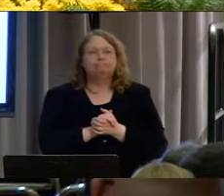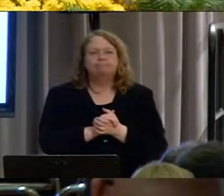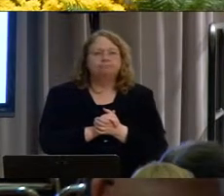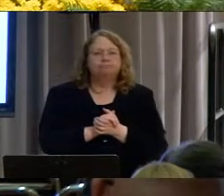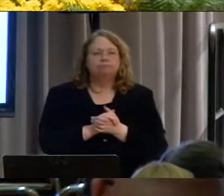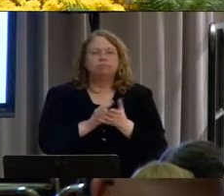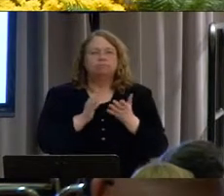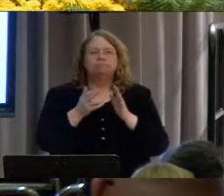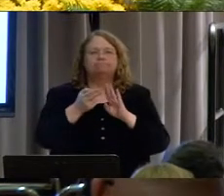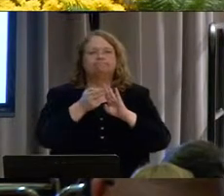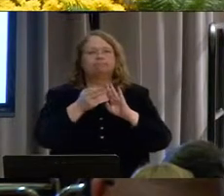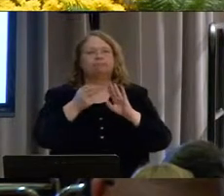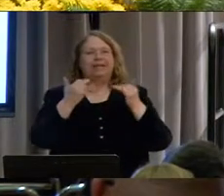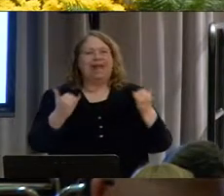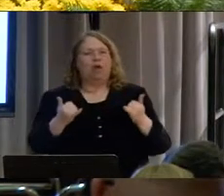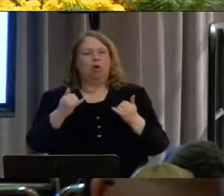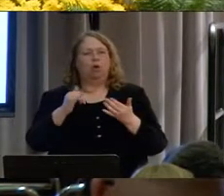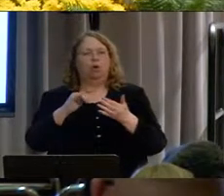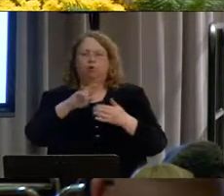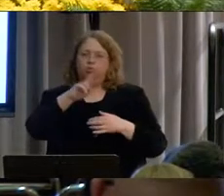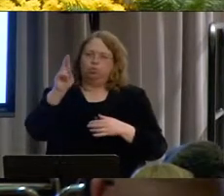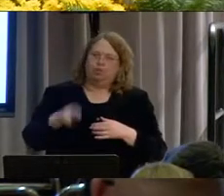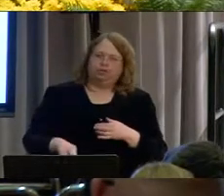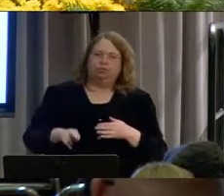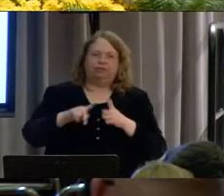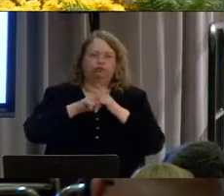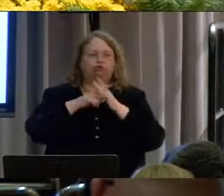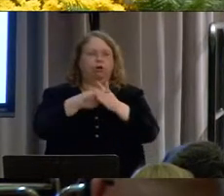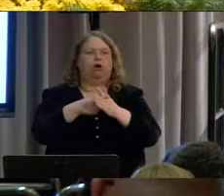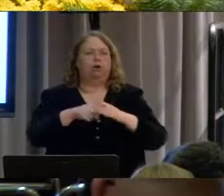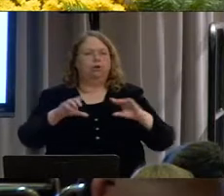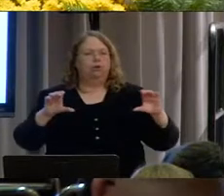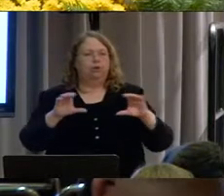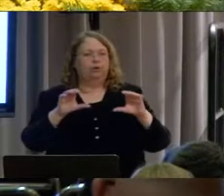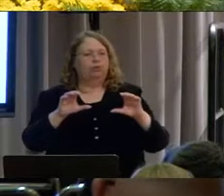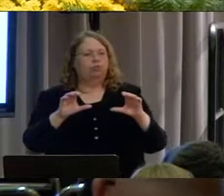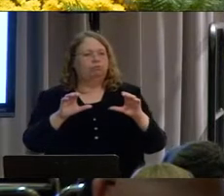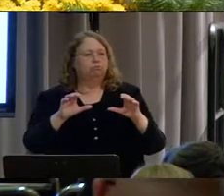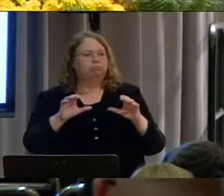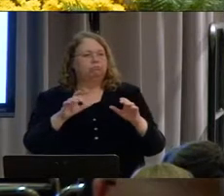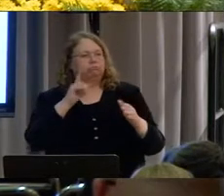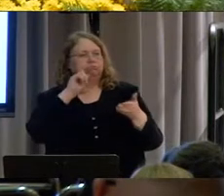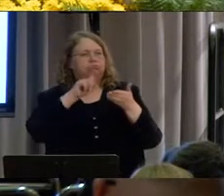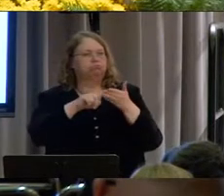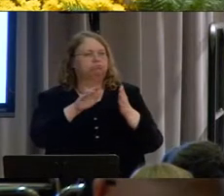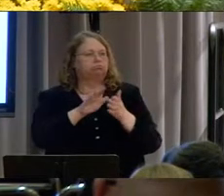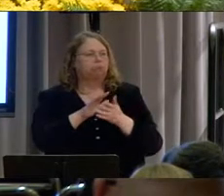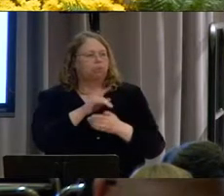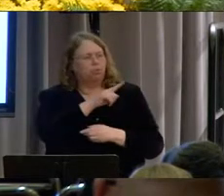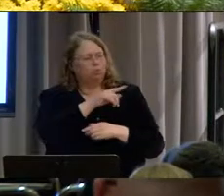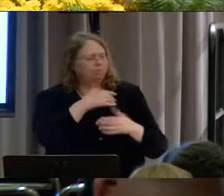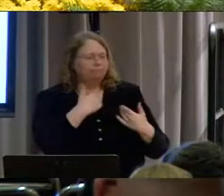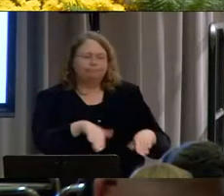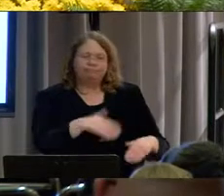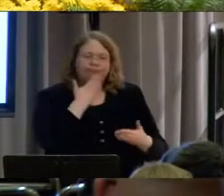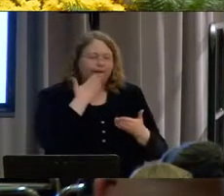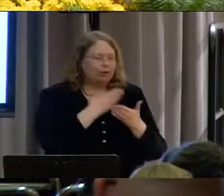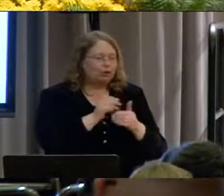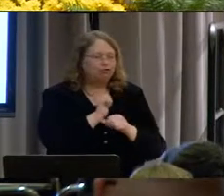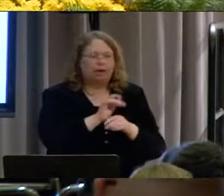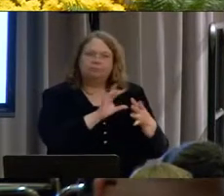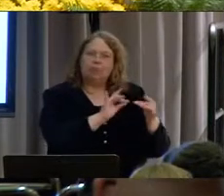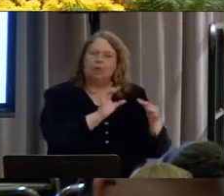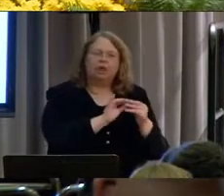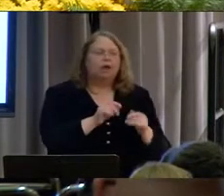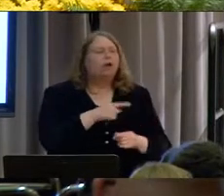cast Richmond in the light that you just described beautifully. I won't repeat it because you did such a beautiful job. Give us your advice,